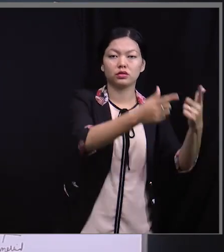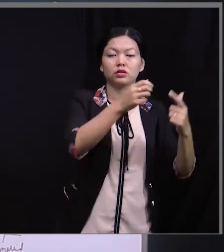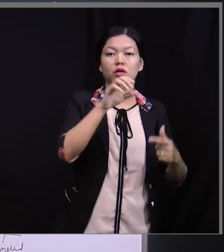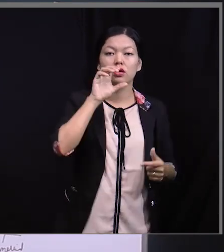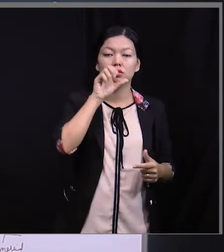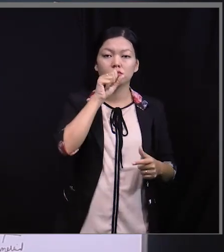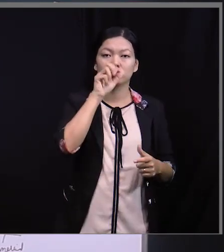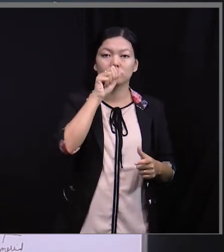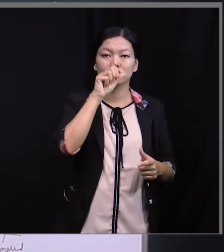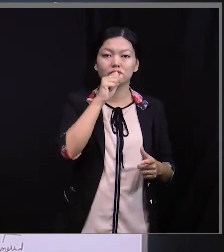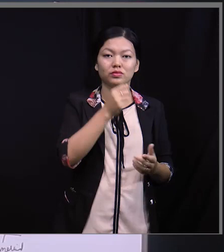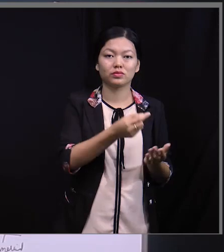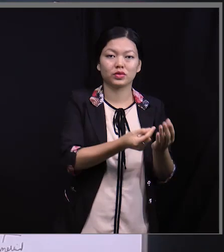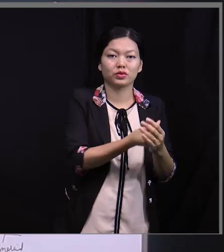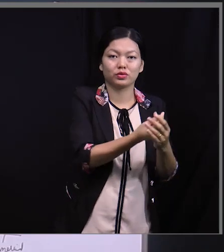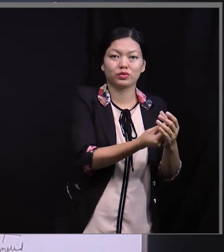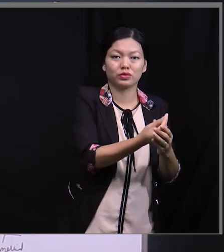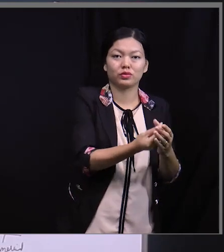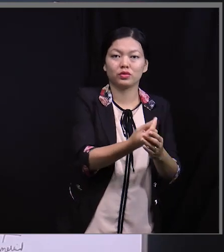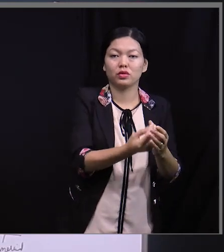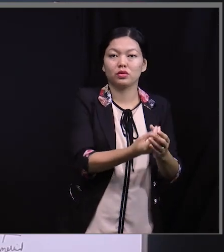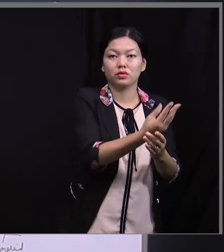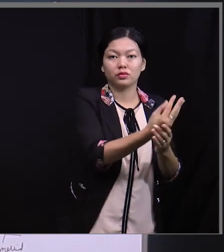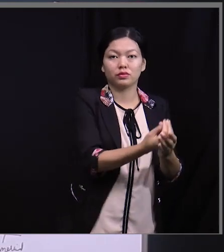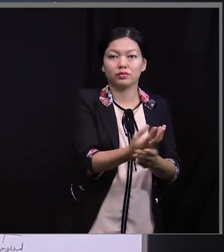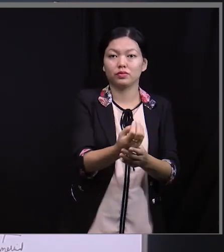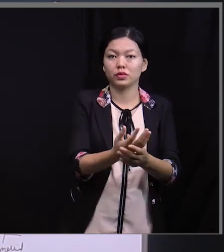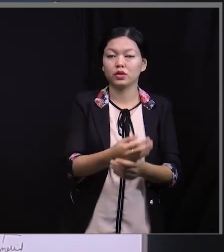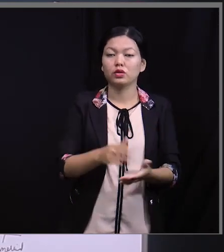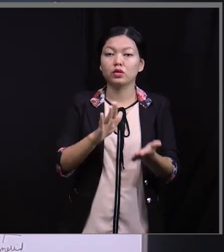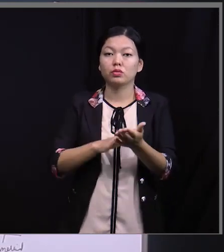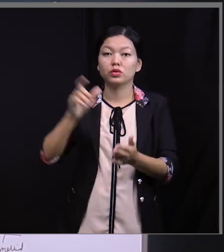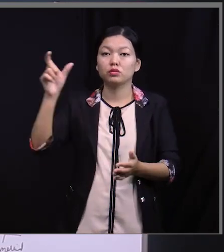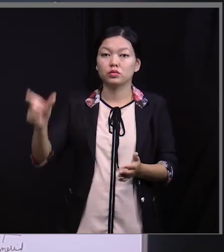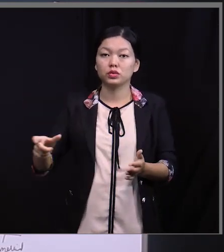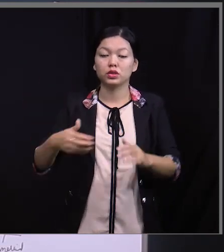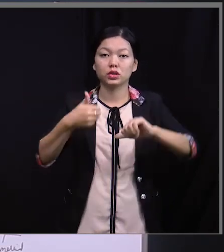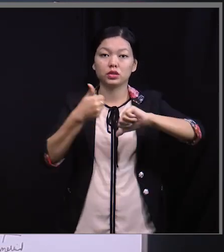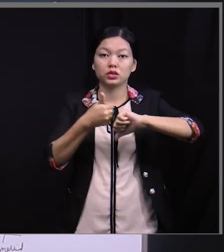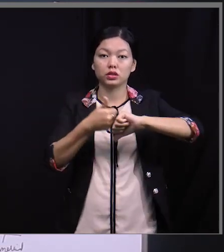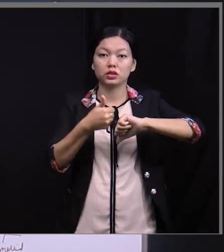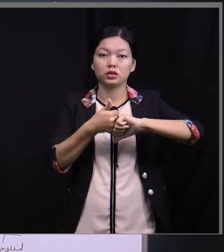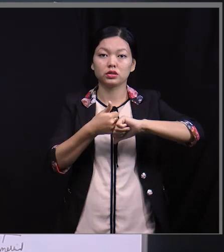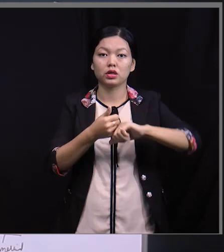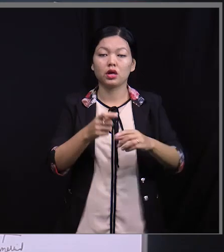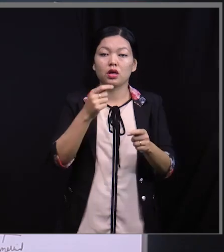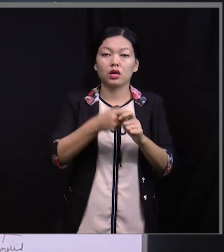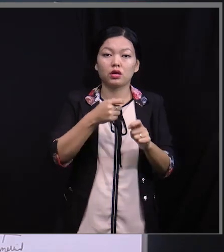mango trees there, and today they have the best producers of mangoes in the world, with using